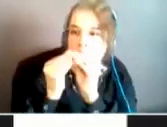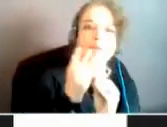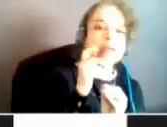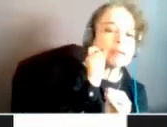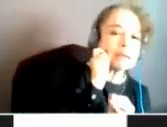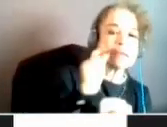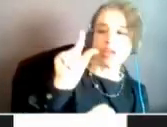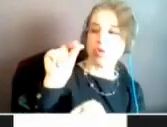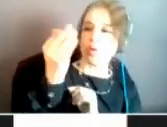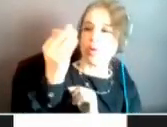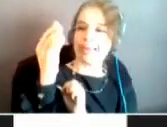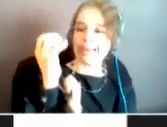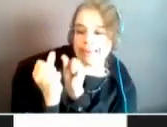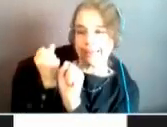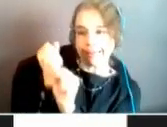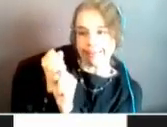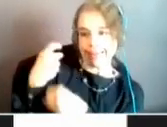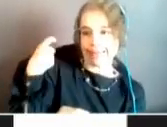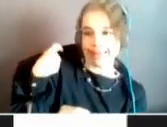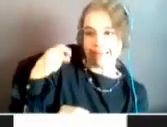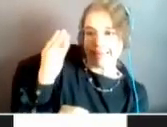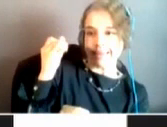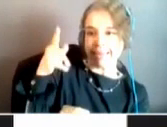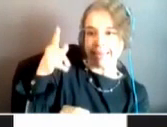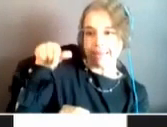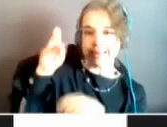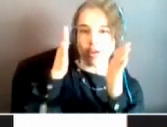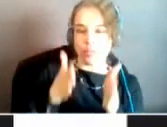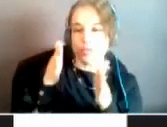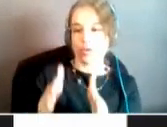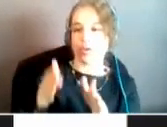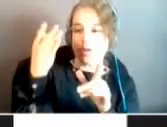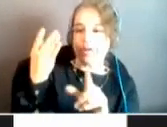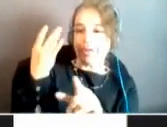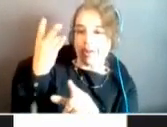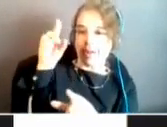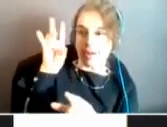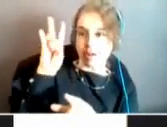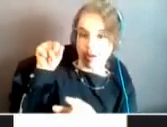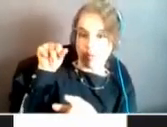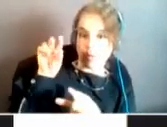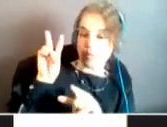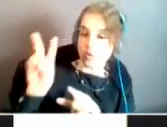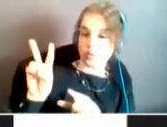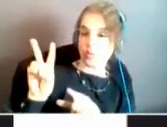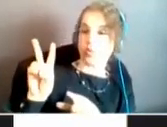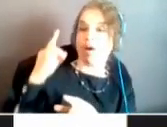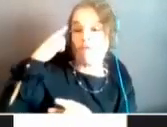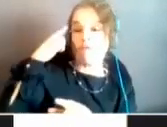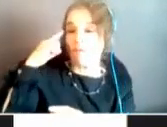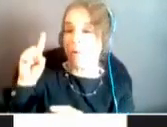in 2019, for Hispanic individuals, it was their rate was 7.2.